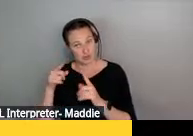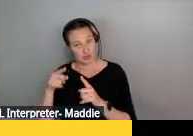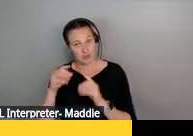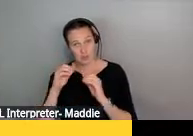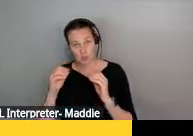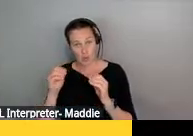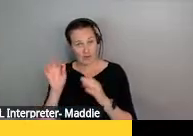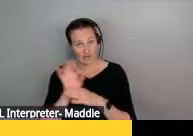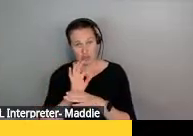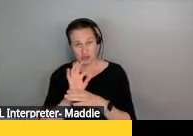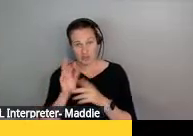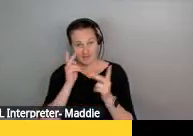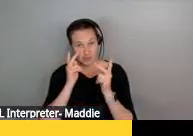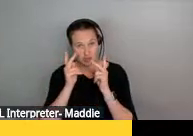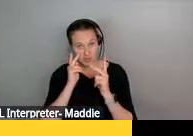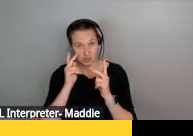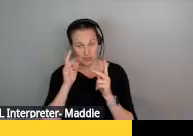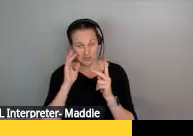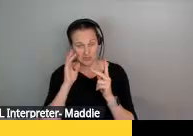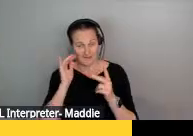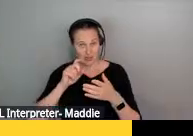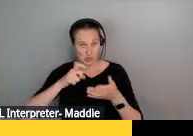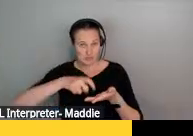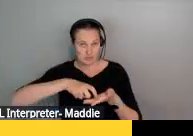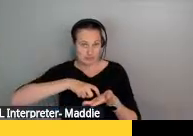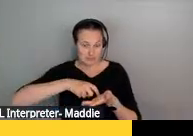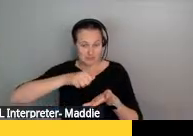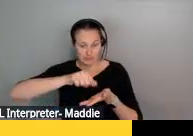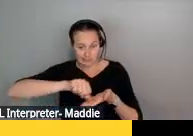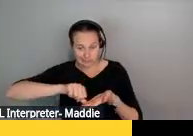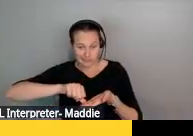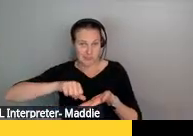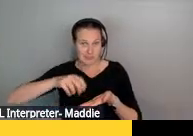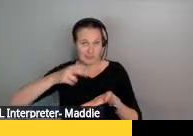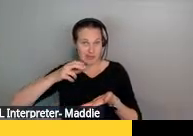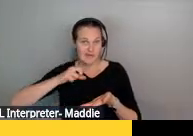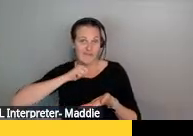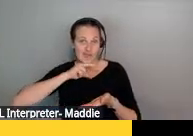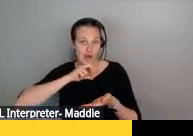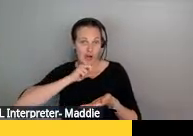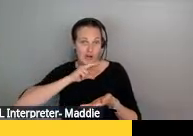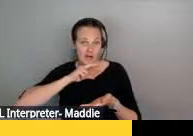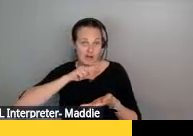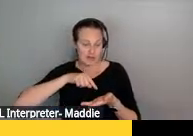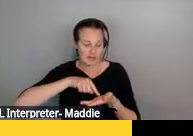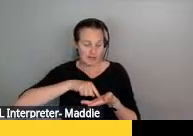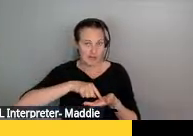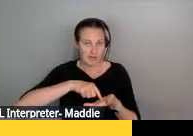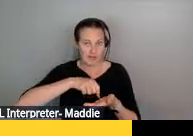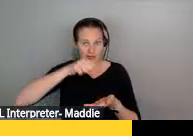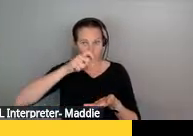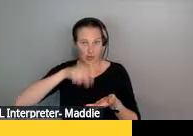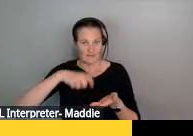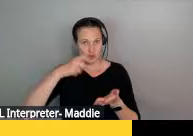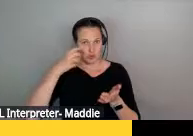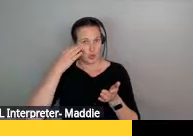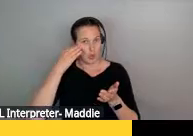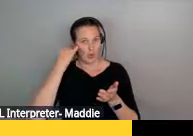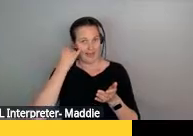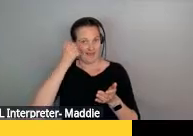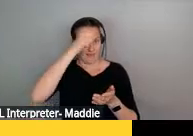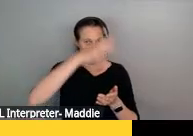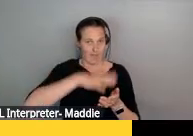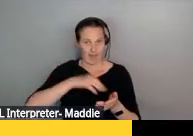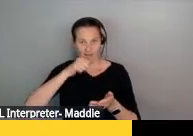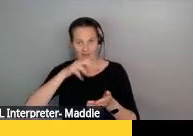vision has to dissect a frog, and they have to tell the difference between male and female. So instead of me trying